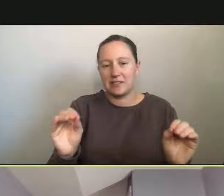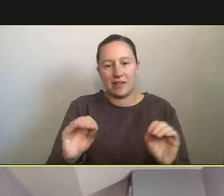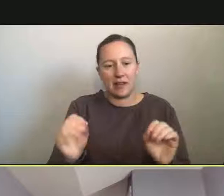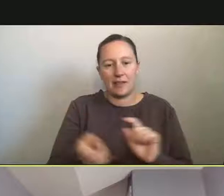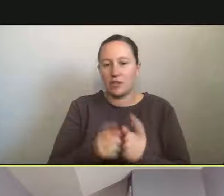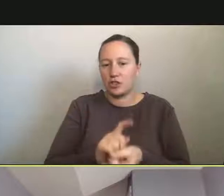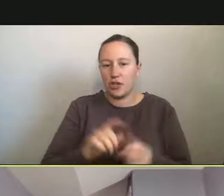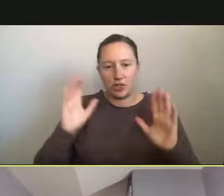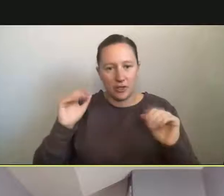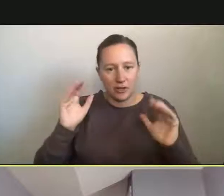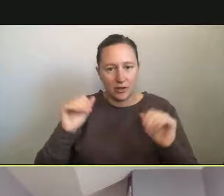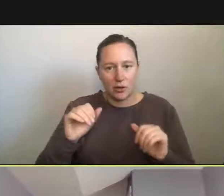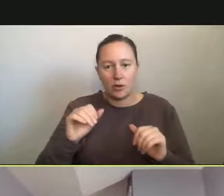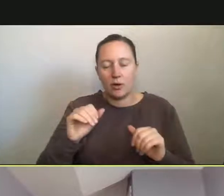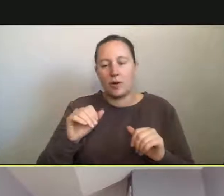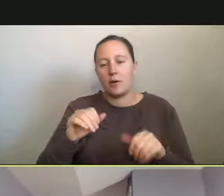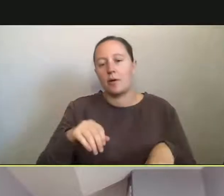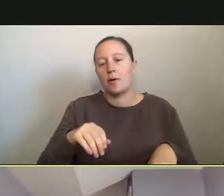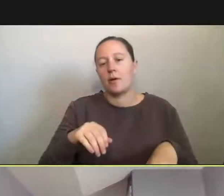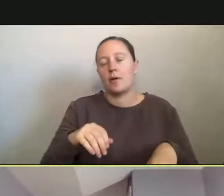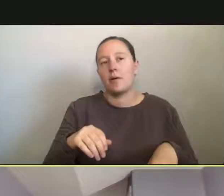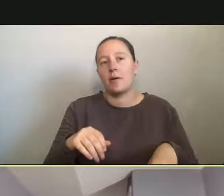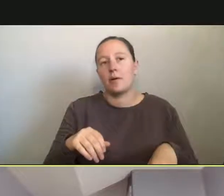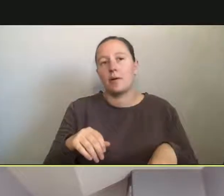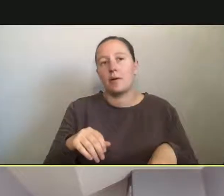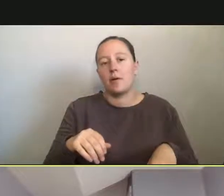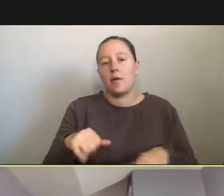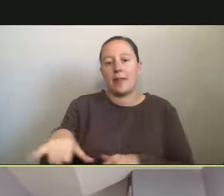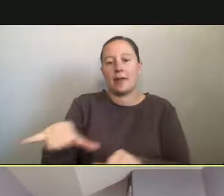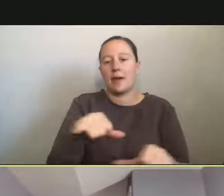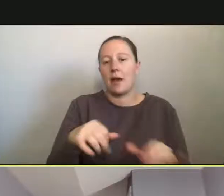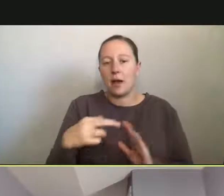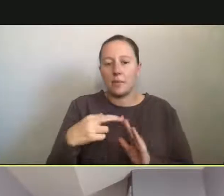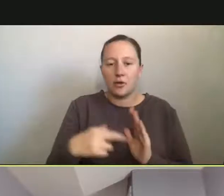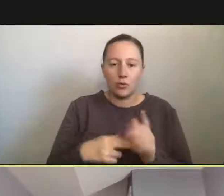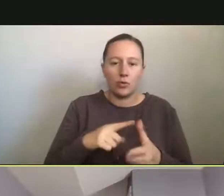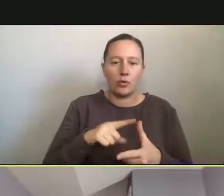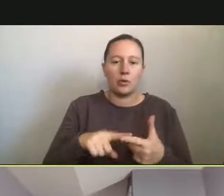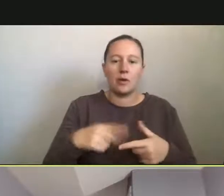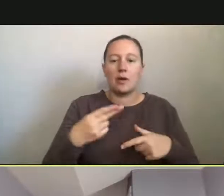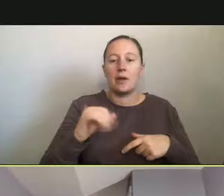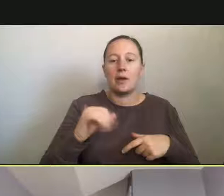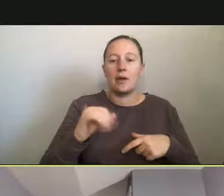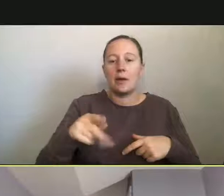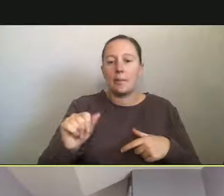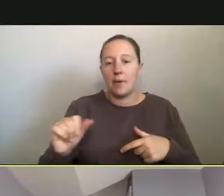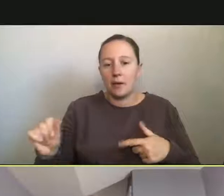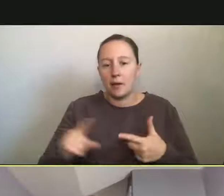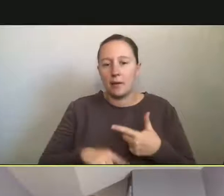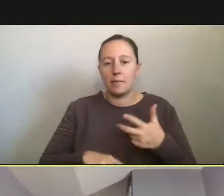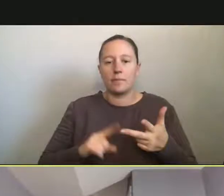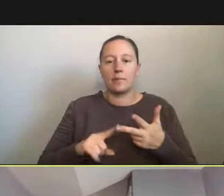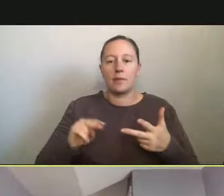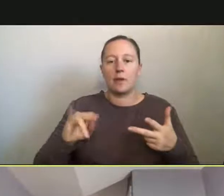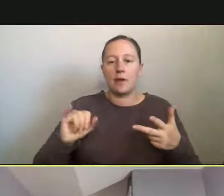changes expectations under, for example, the Common Rule or HIPAA or the NIH